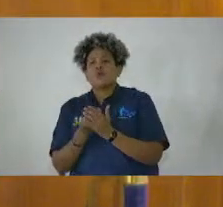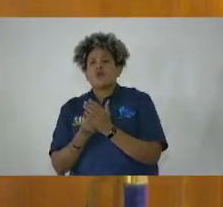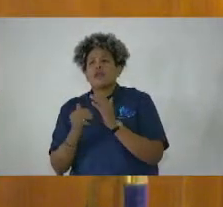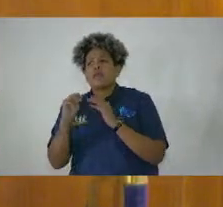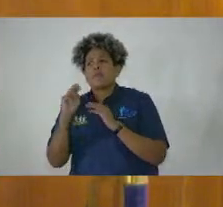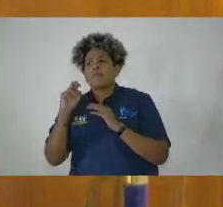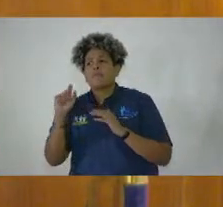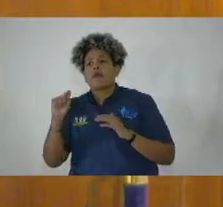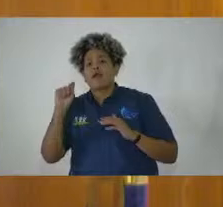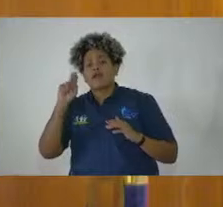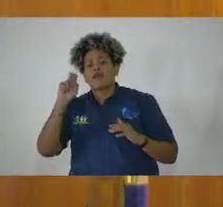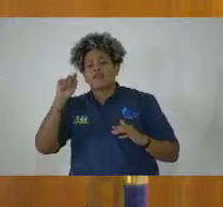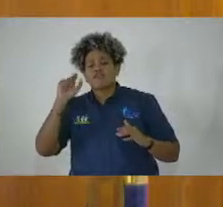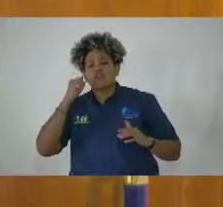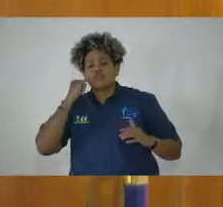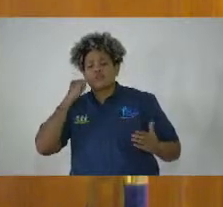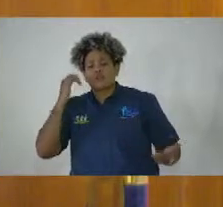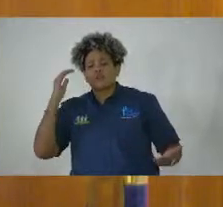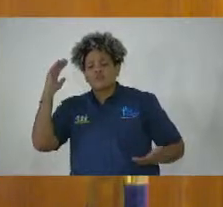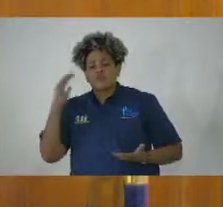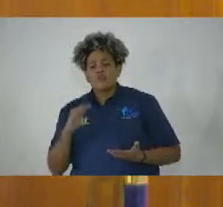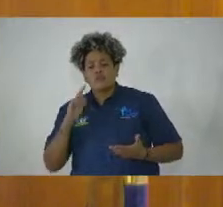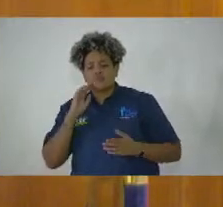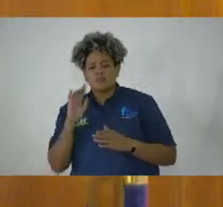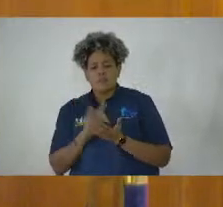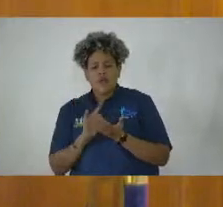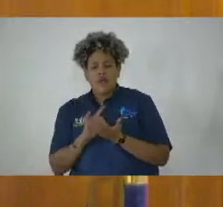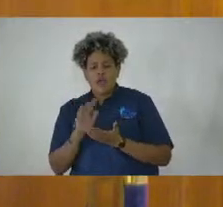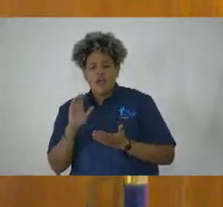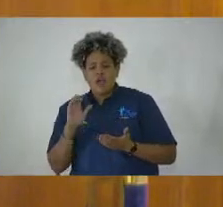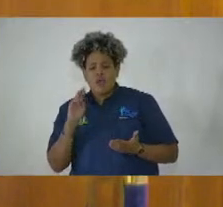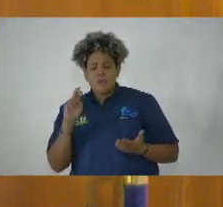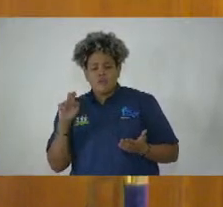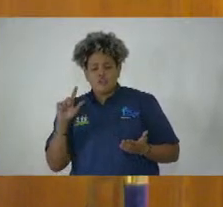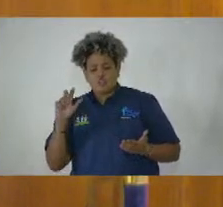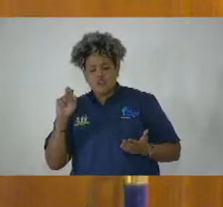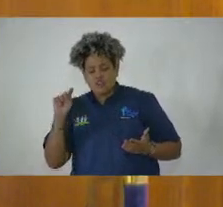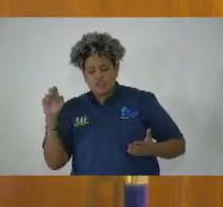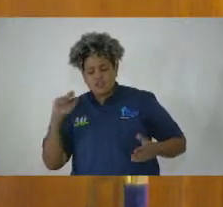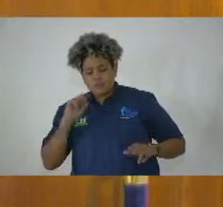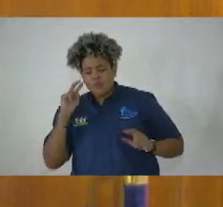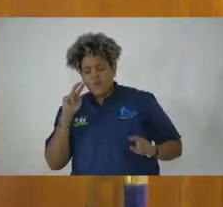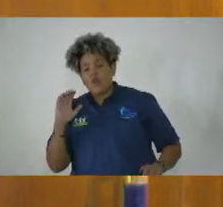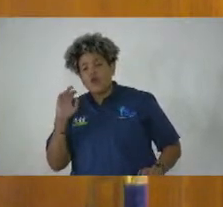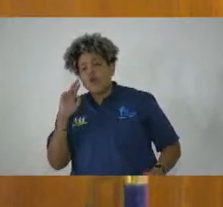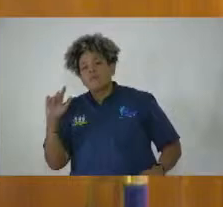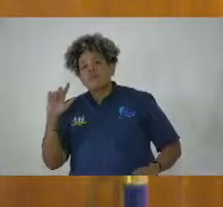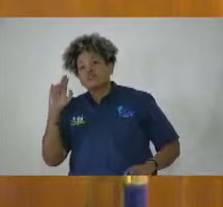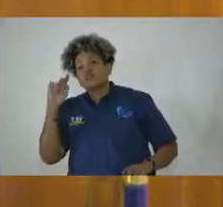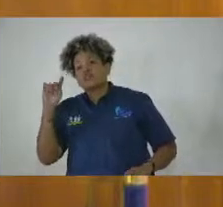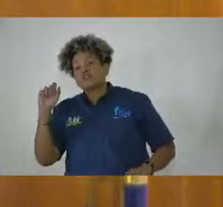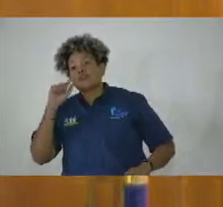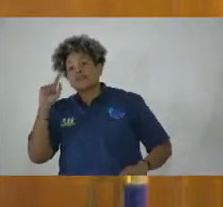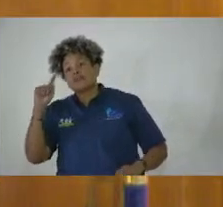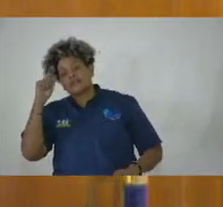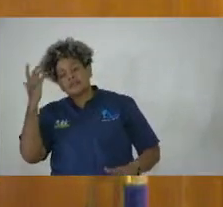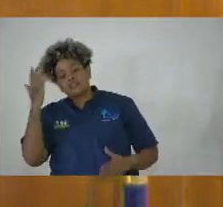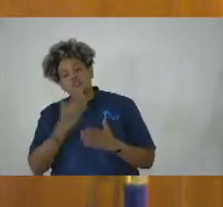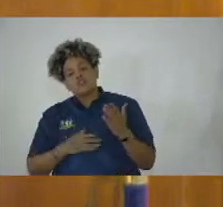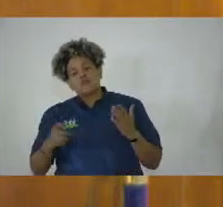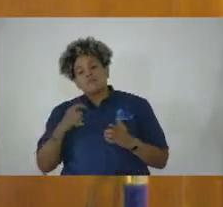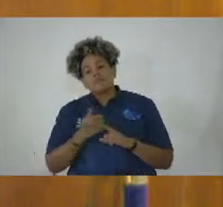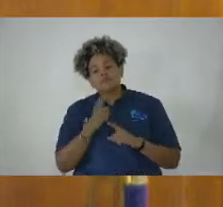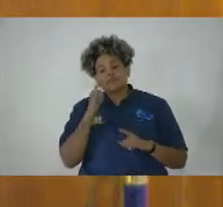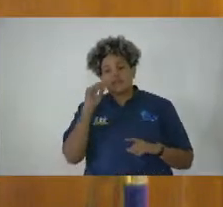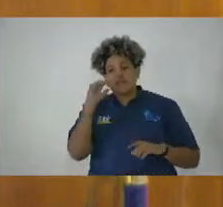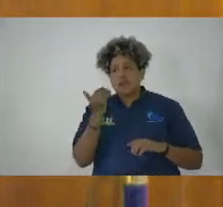rates are supposed to bring down commercial bank rates. But we look at the commercial rates, some of them appear